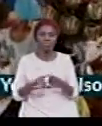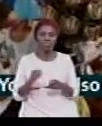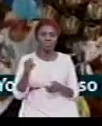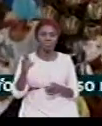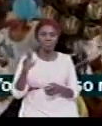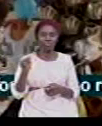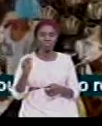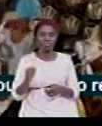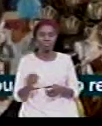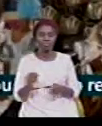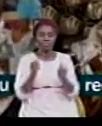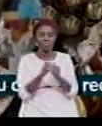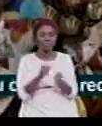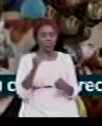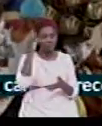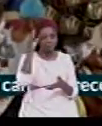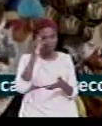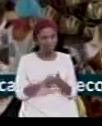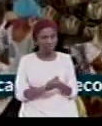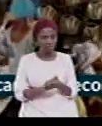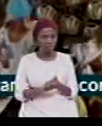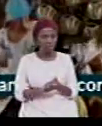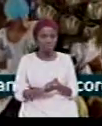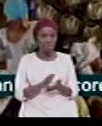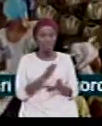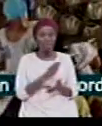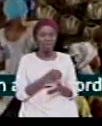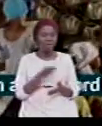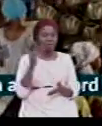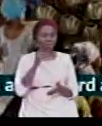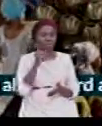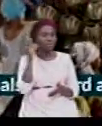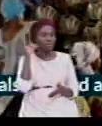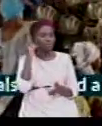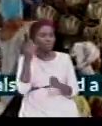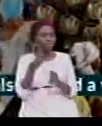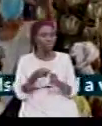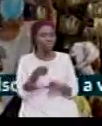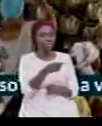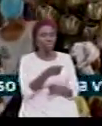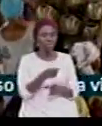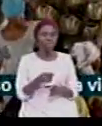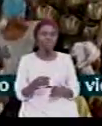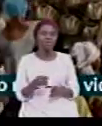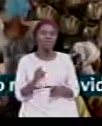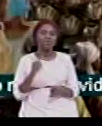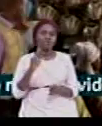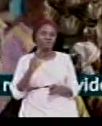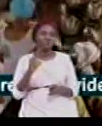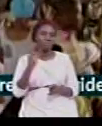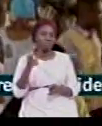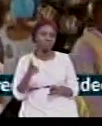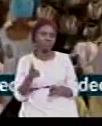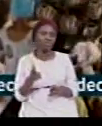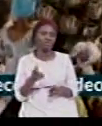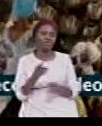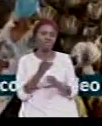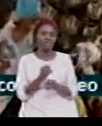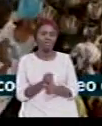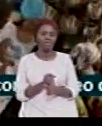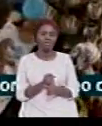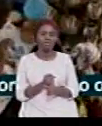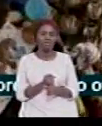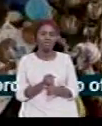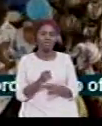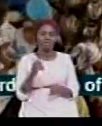her. Eventually, he got in contact. She directed her to listen to our Father in the Lord. And by